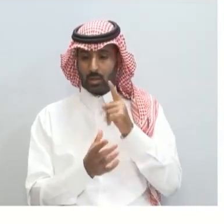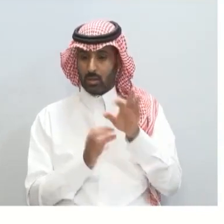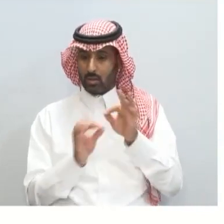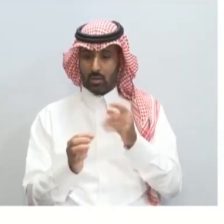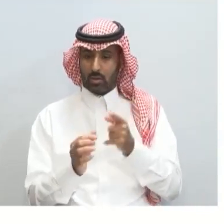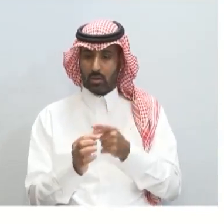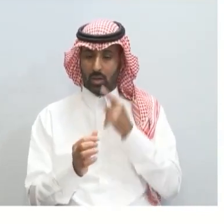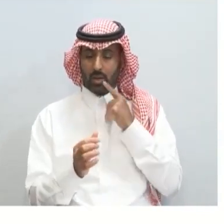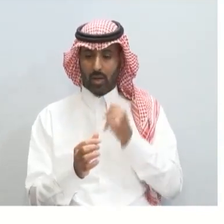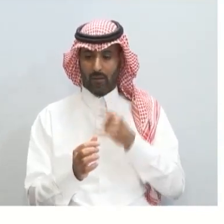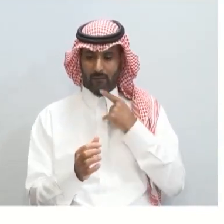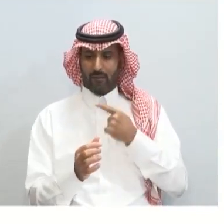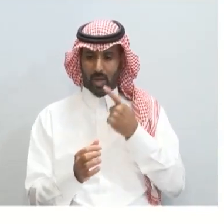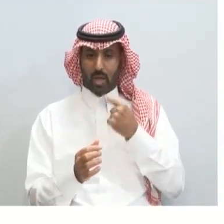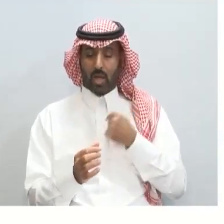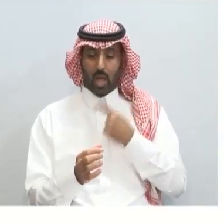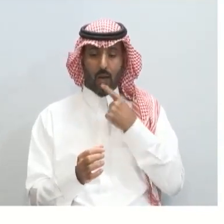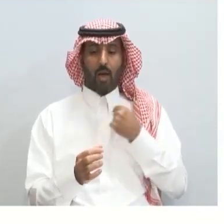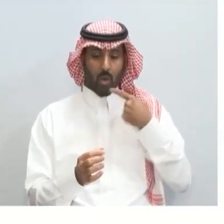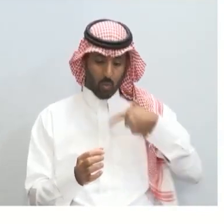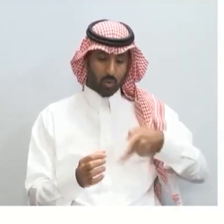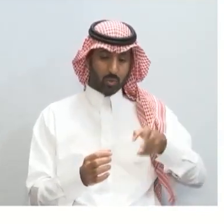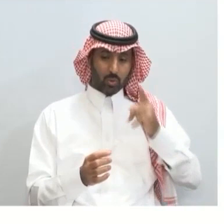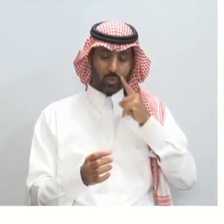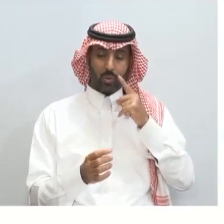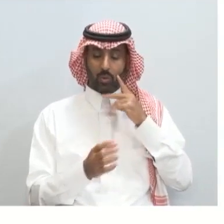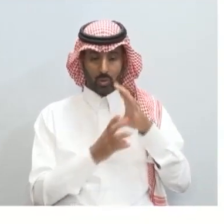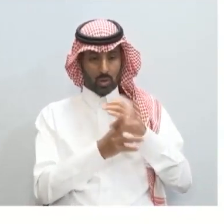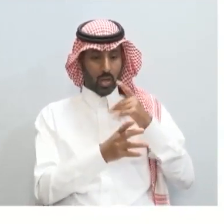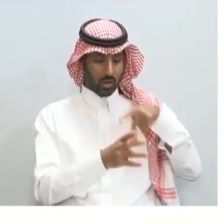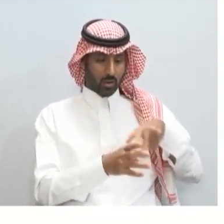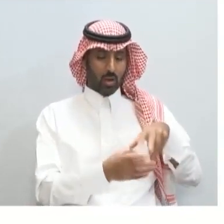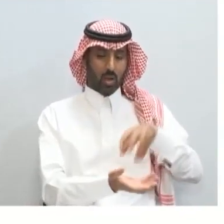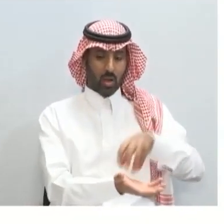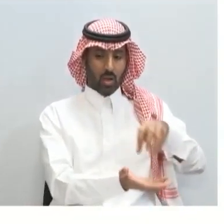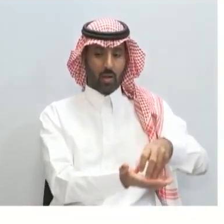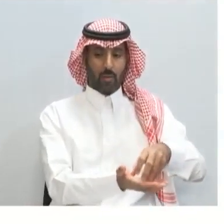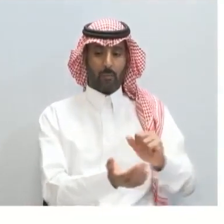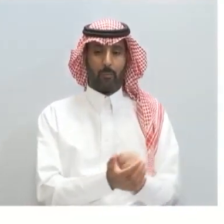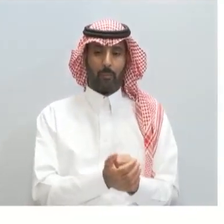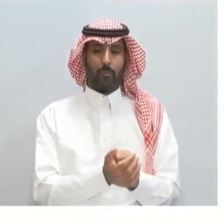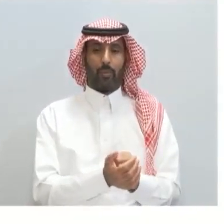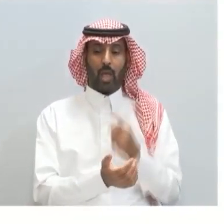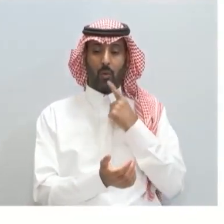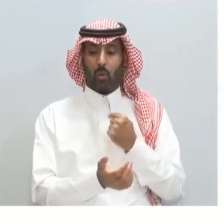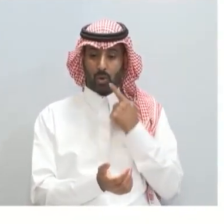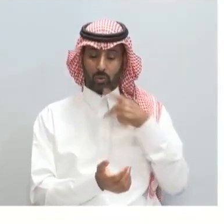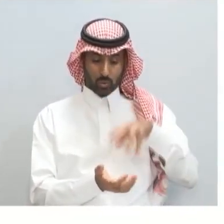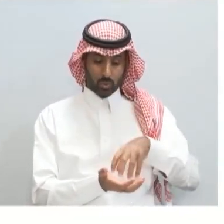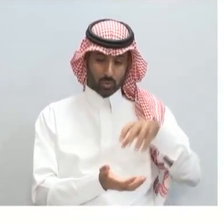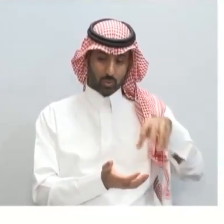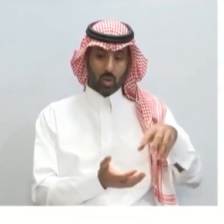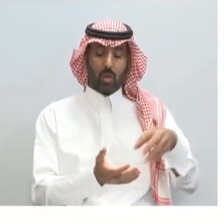Clause if I wanted to go downtown I would take the bus do I want to go